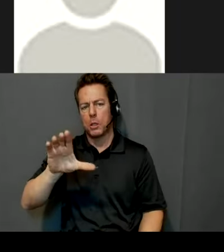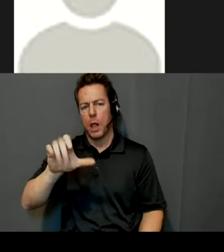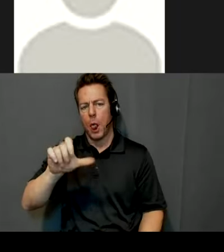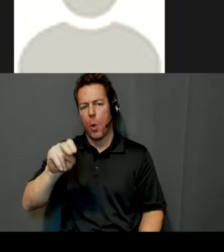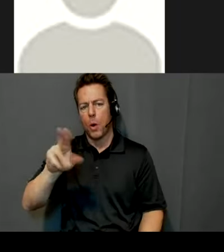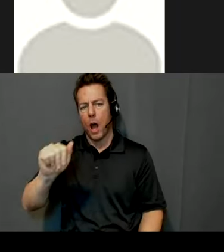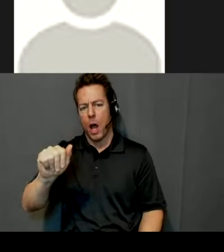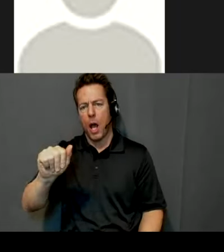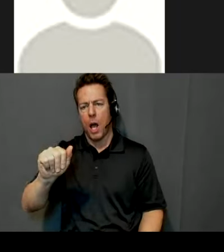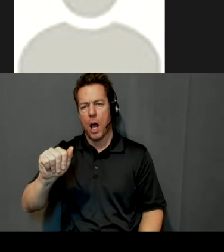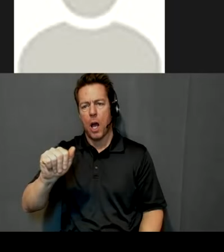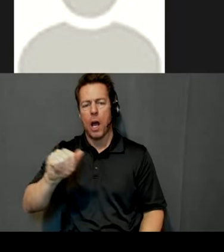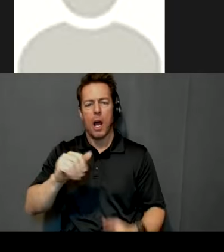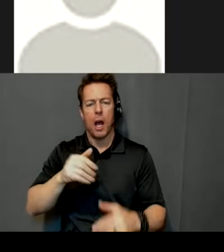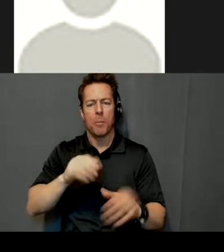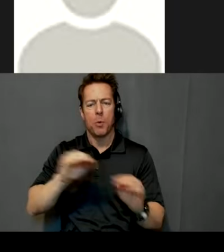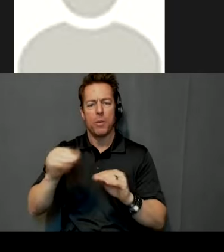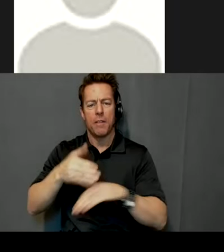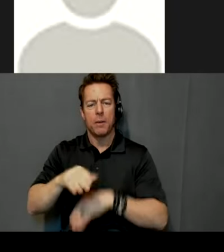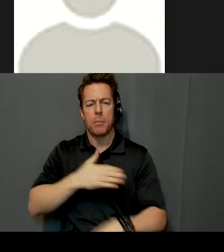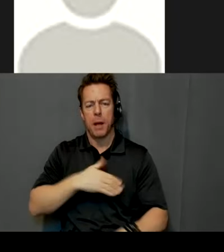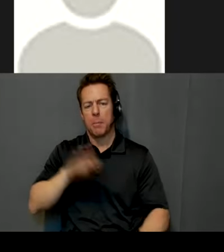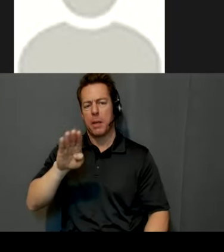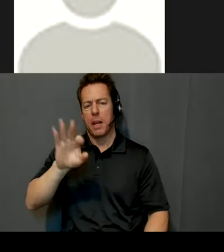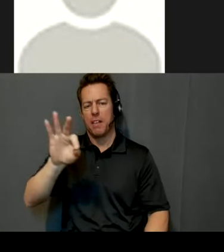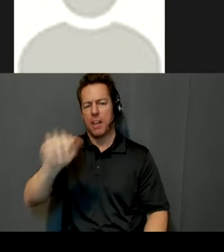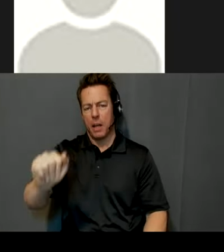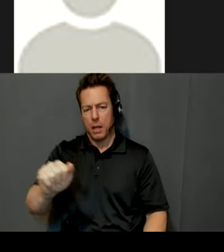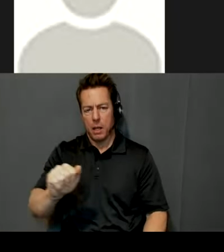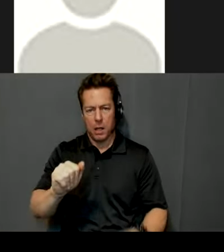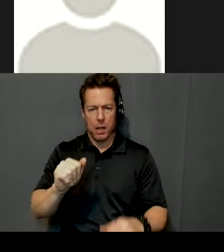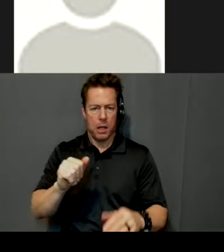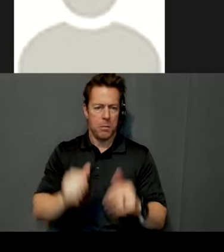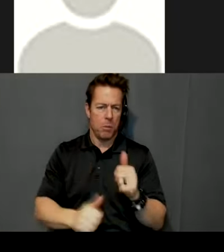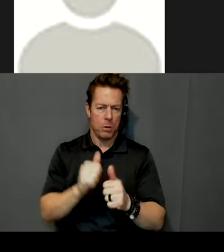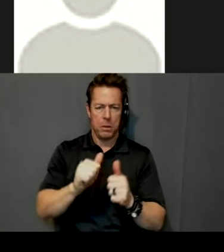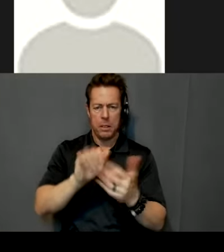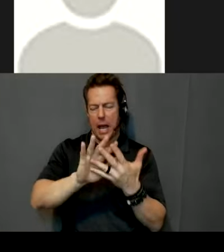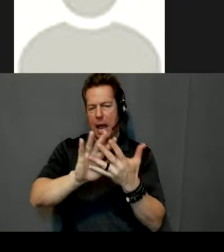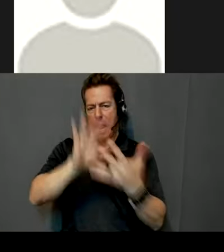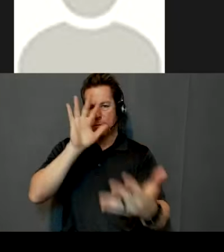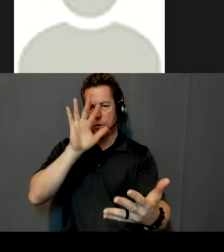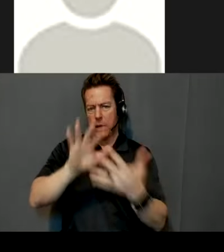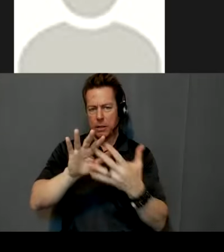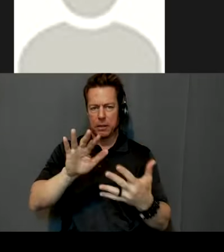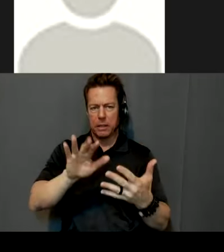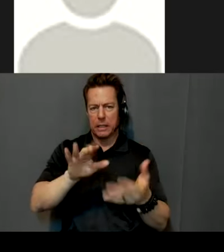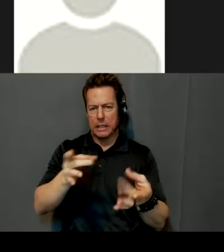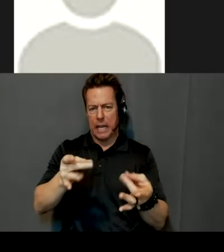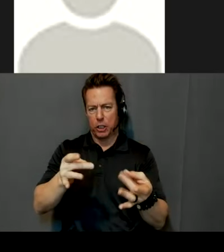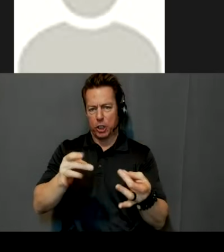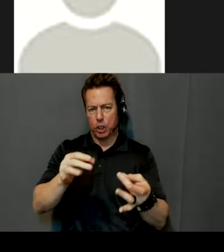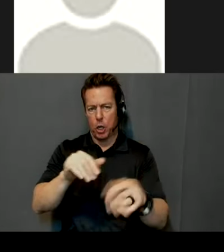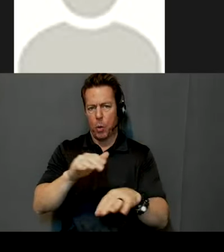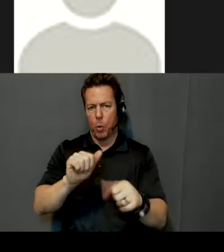I moved after my BFA. And before this point, I was making mostly abstract text-based works on paper.